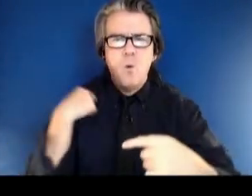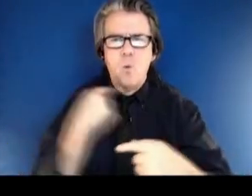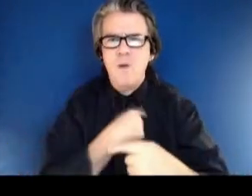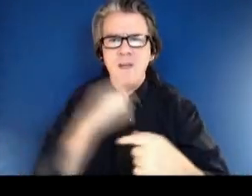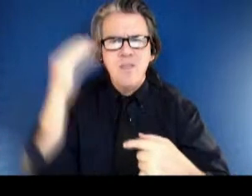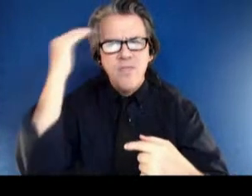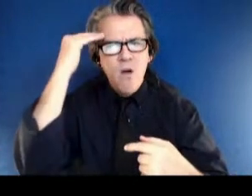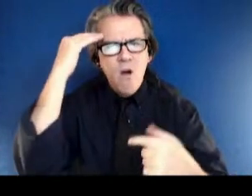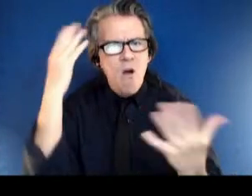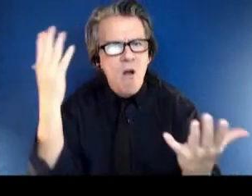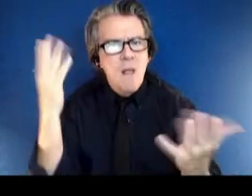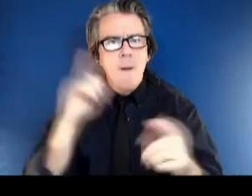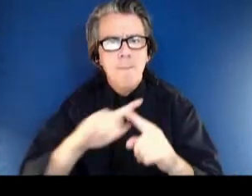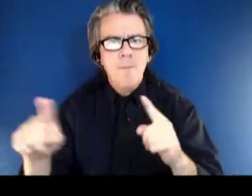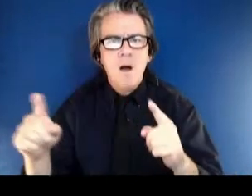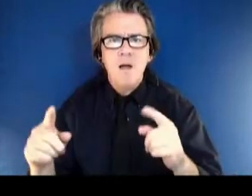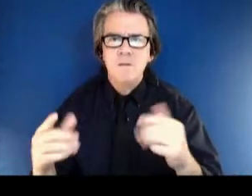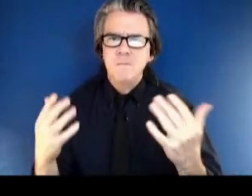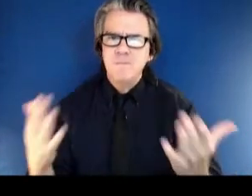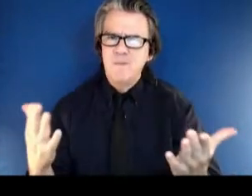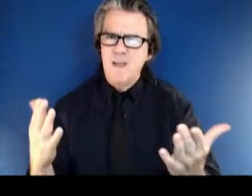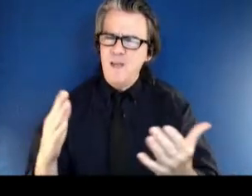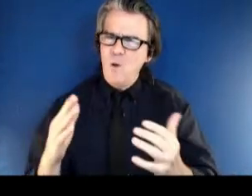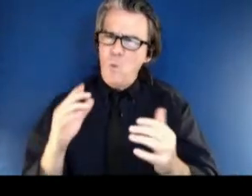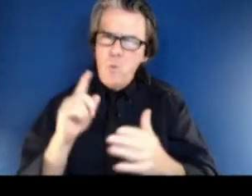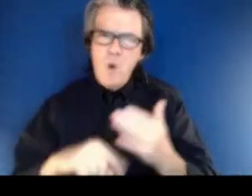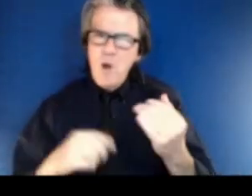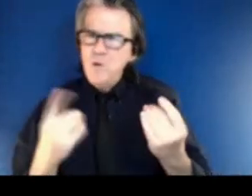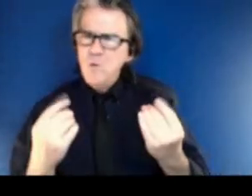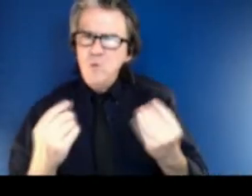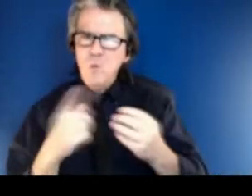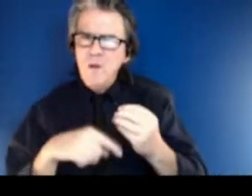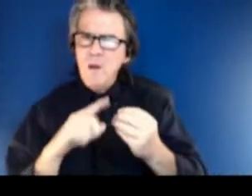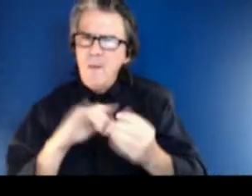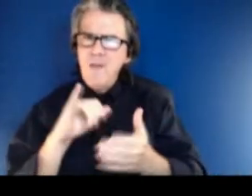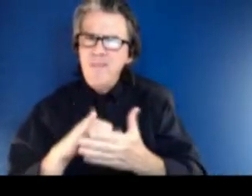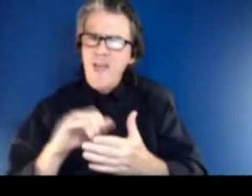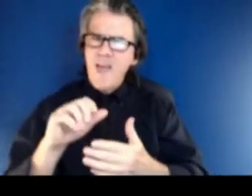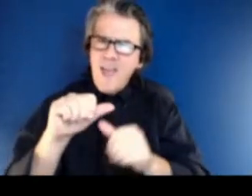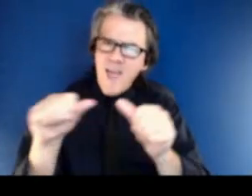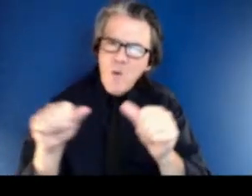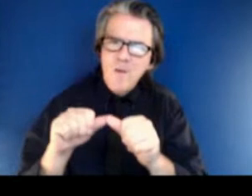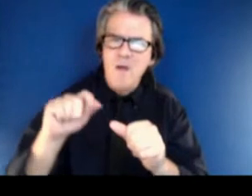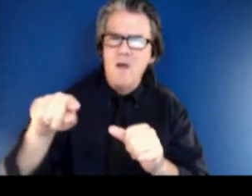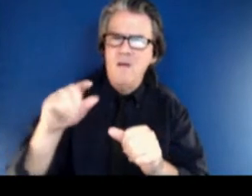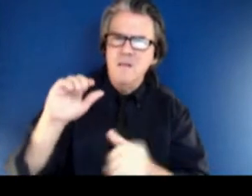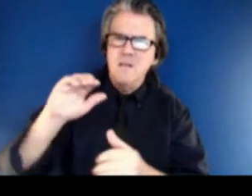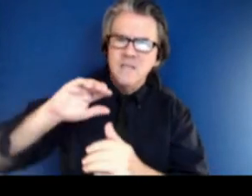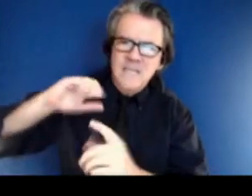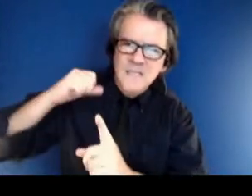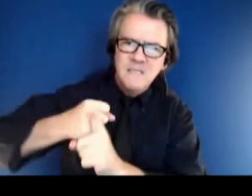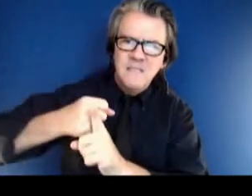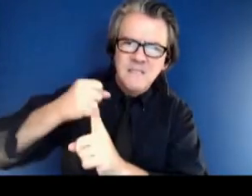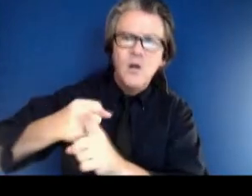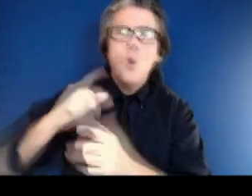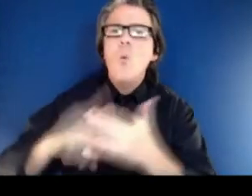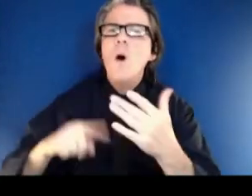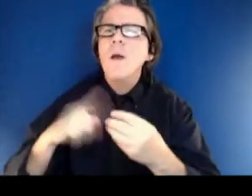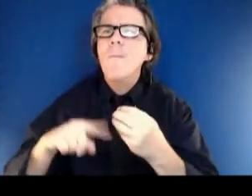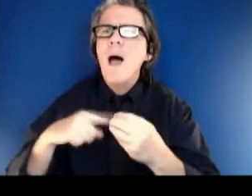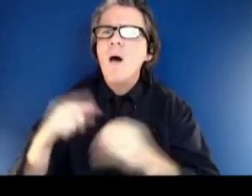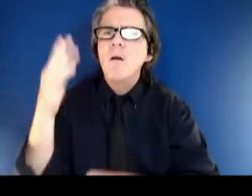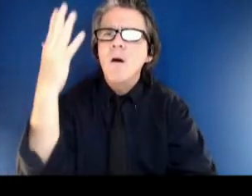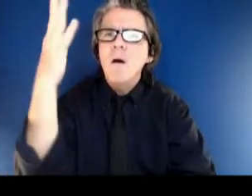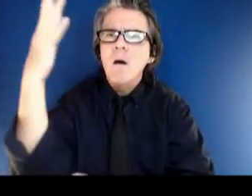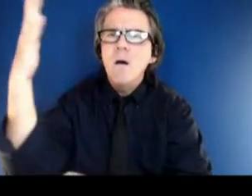more of the safety burden. So how would you address that? And also, as my second question, where do you stand with the vegetation management?